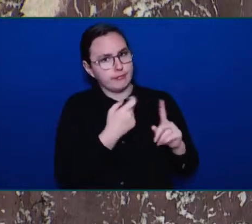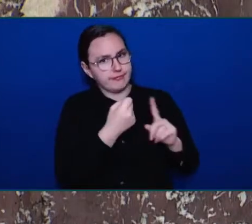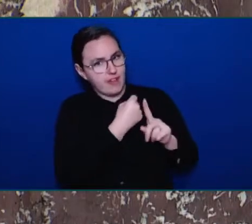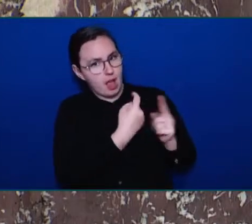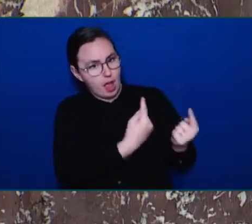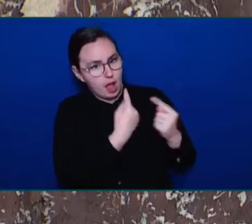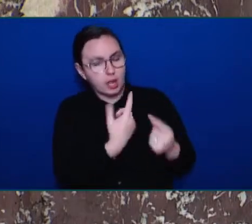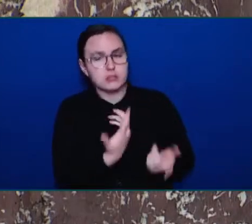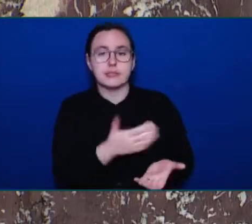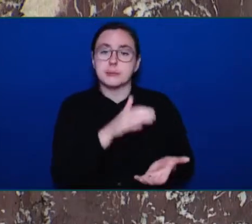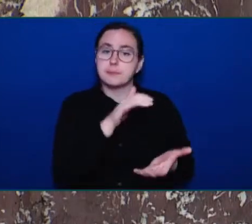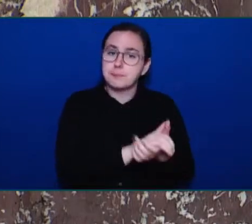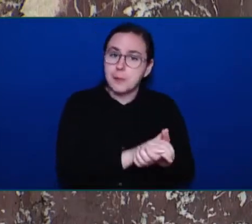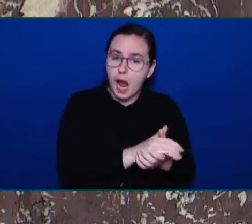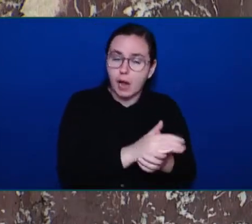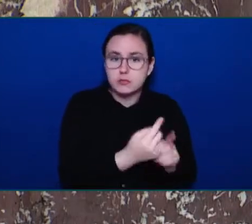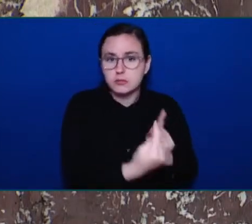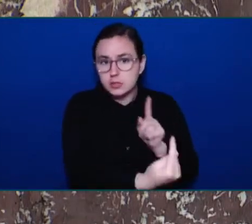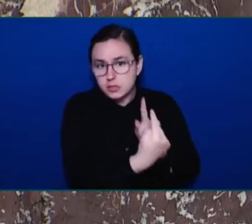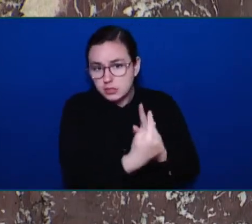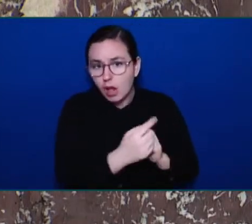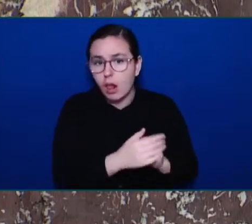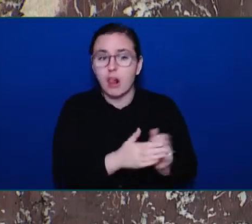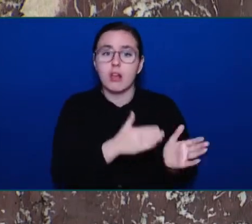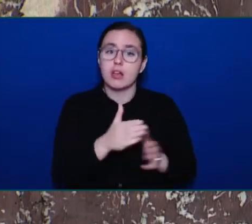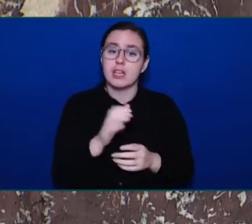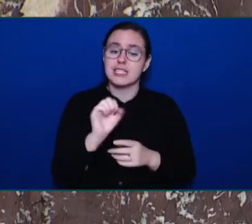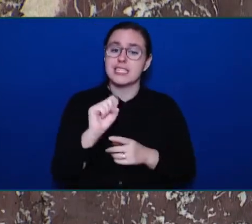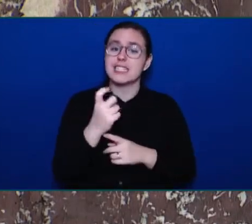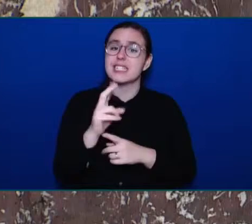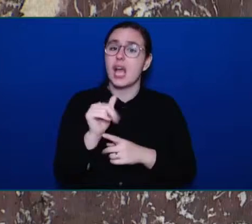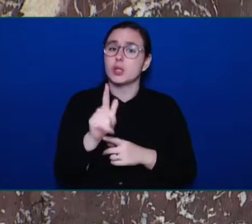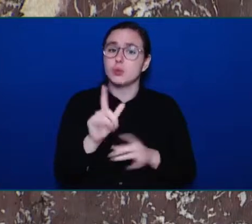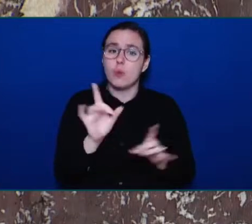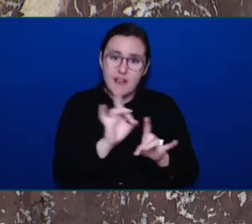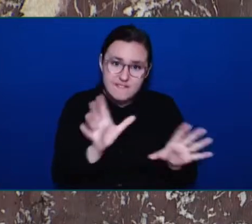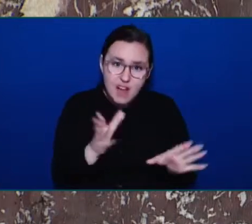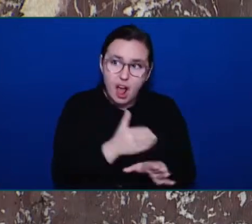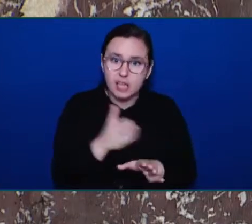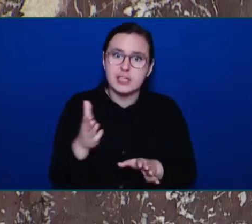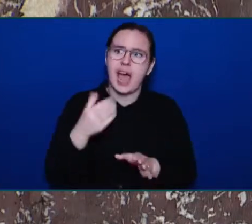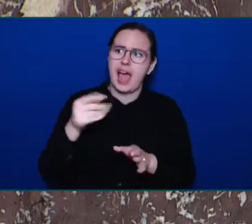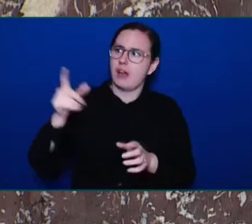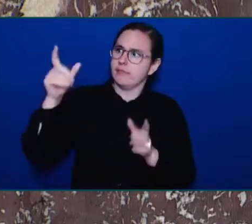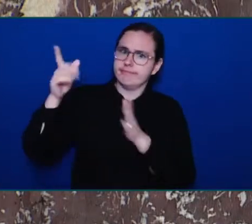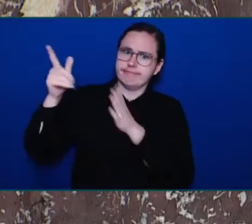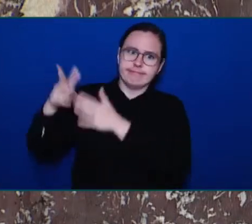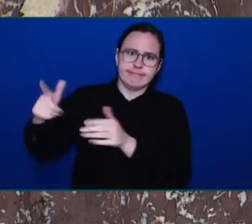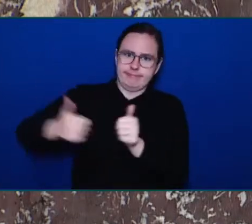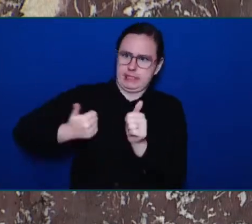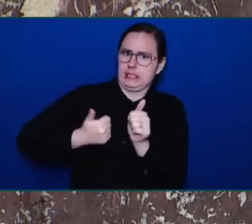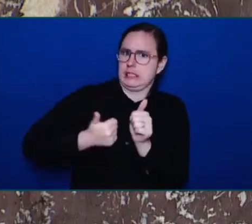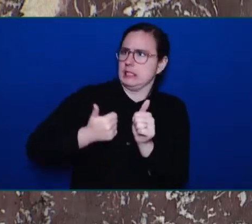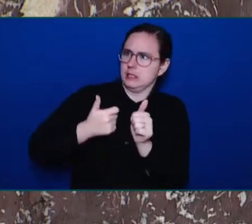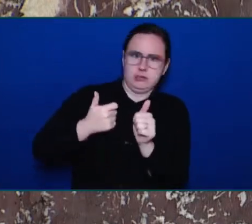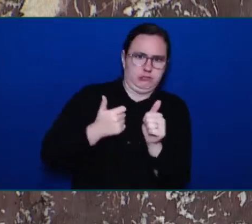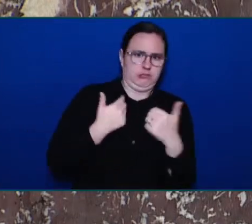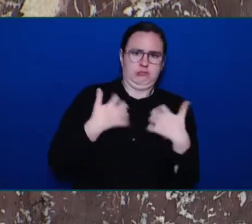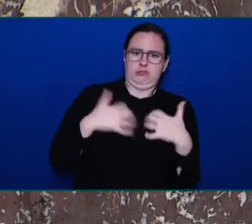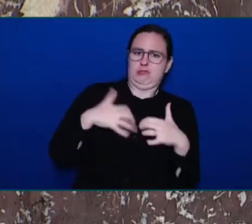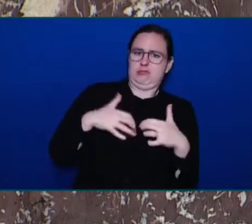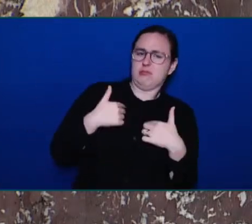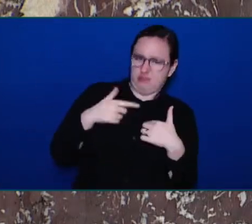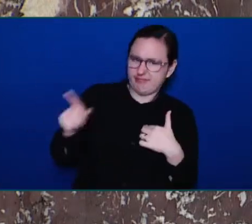stalking. Tragically, the actual incidence of violent acts against women and girls is estimated to be much higher than